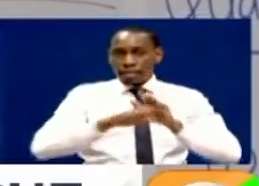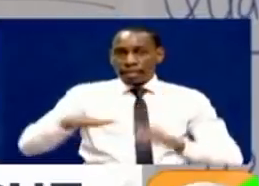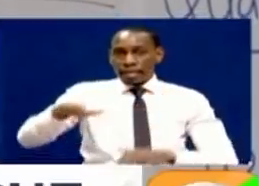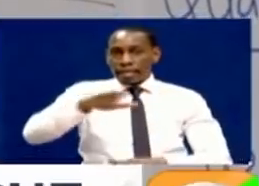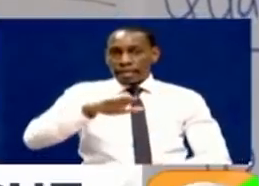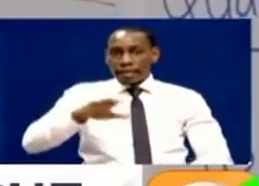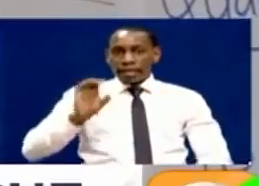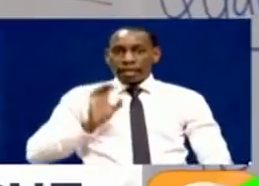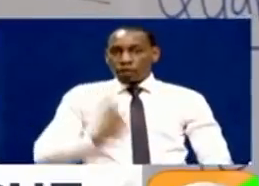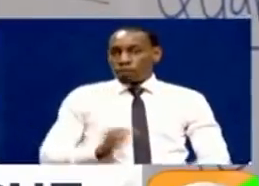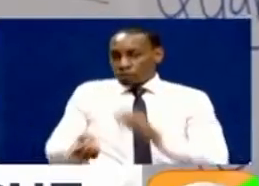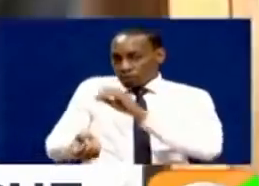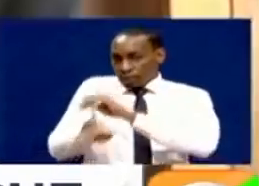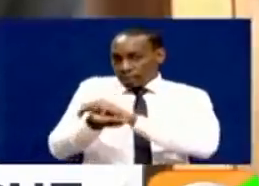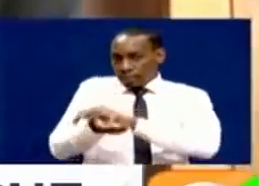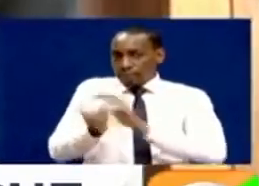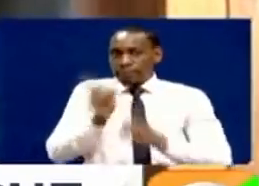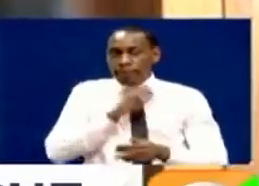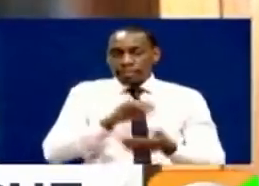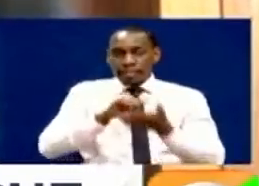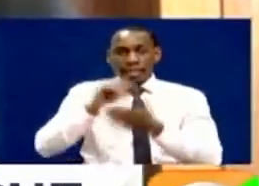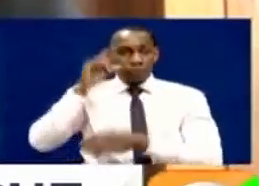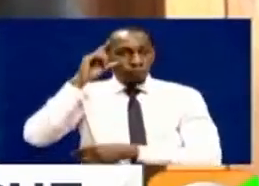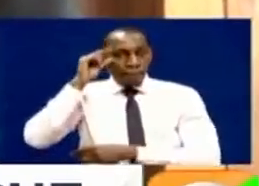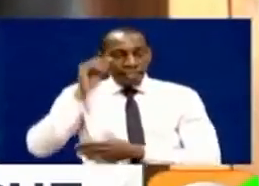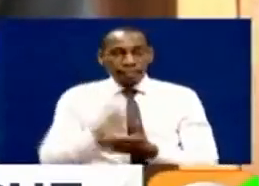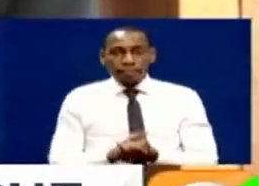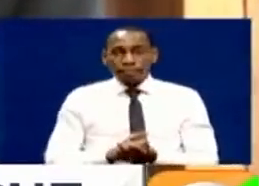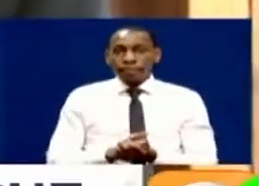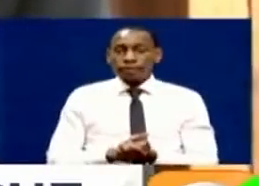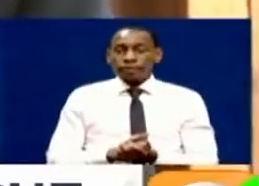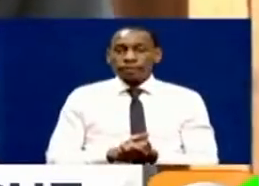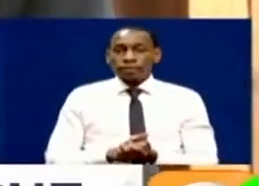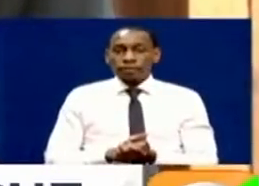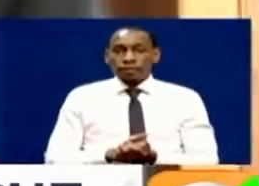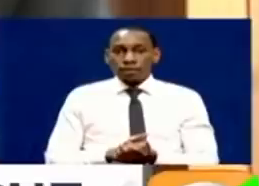have talked about, that person from Mombasa.